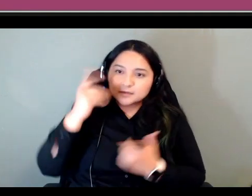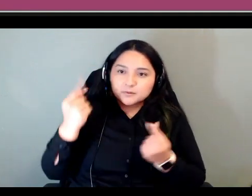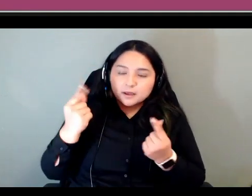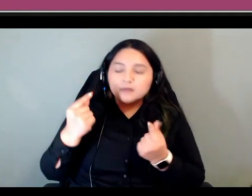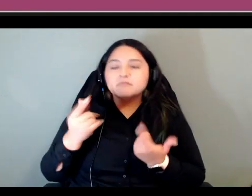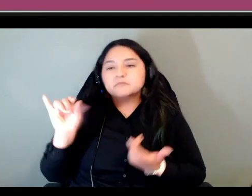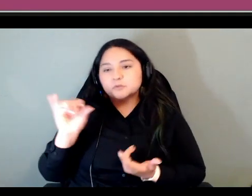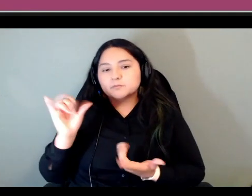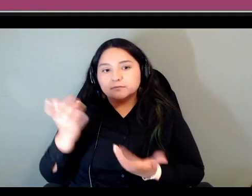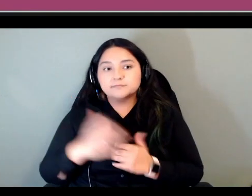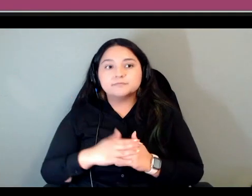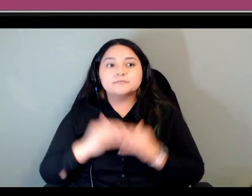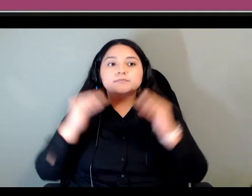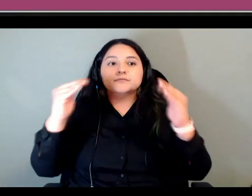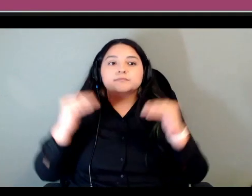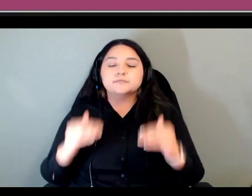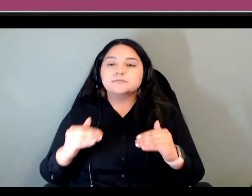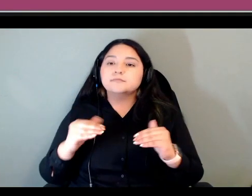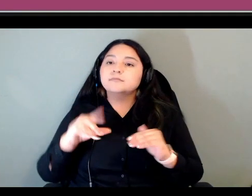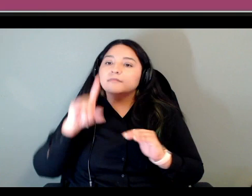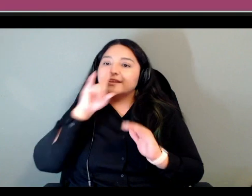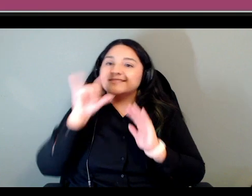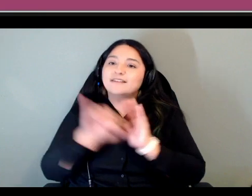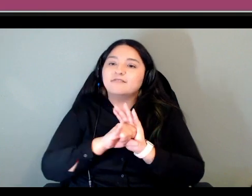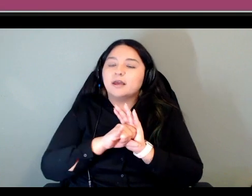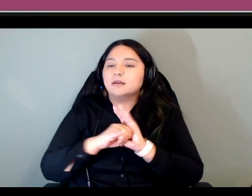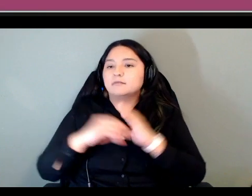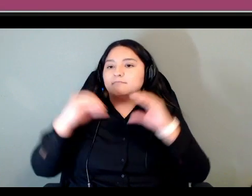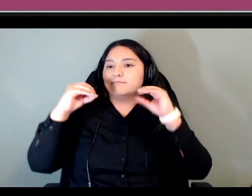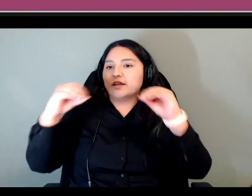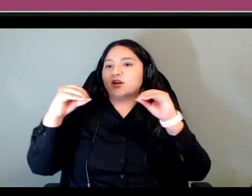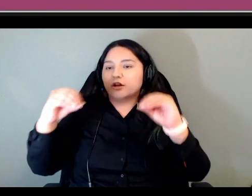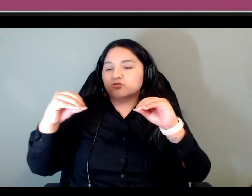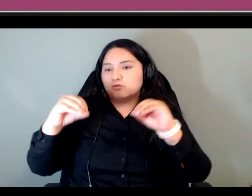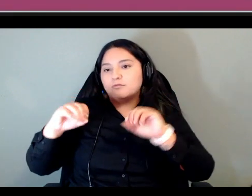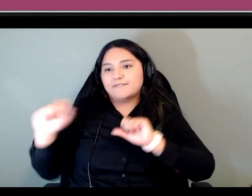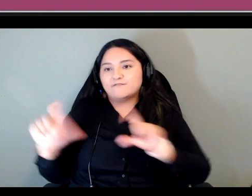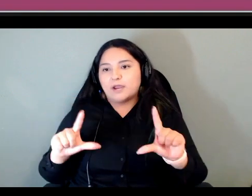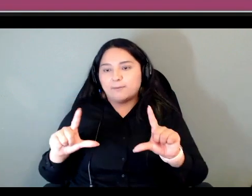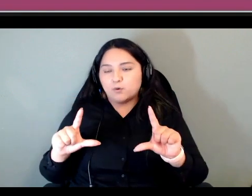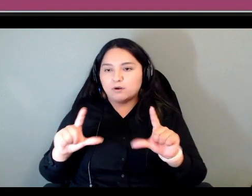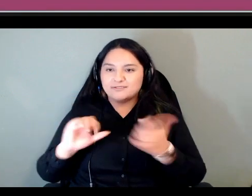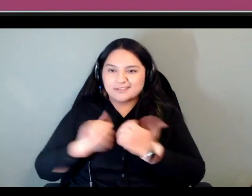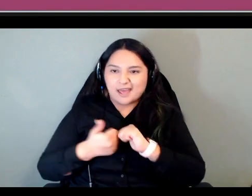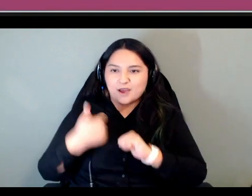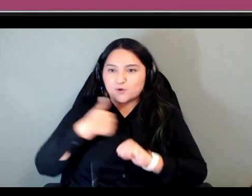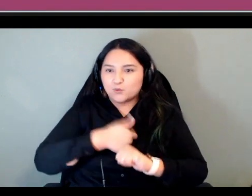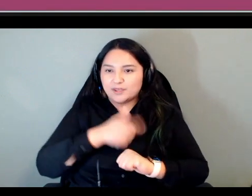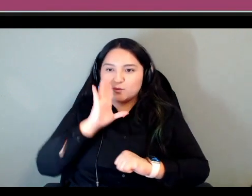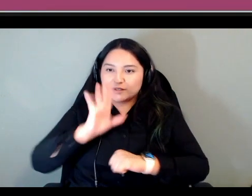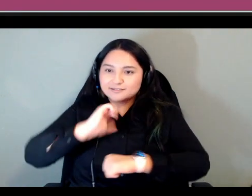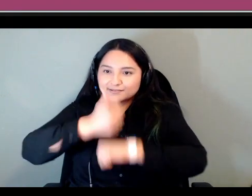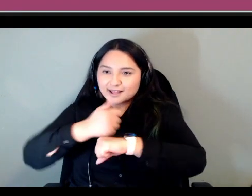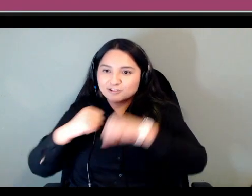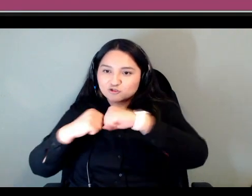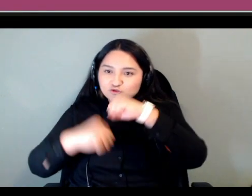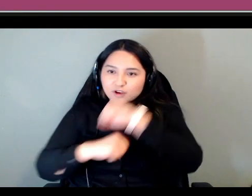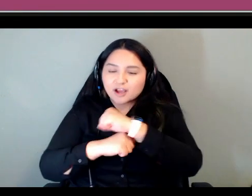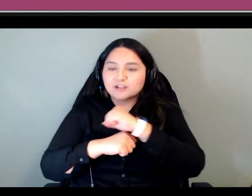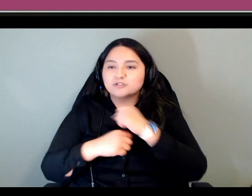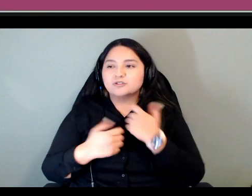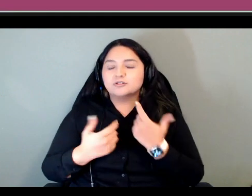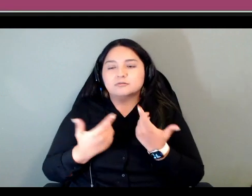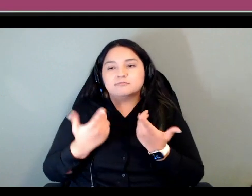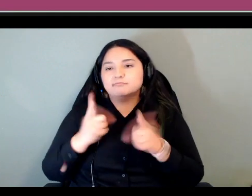Identifying pedagogical frameworks. So in the beginning, we kind of talked a lot about how are we even going to structure this, and there's so many ways of doing